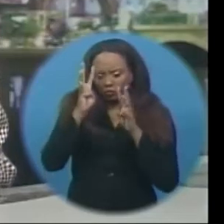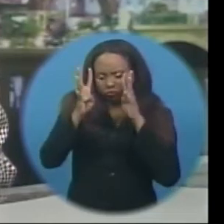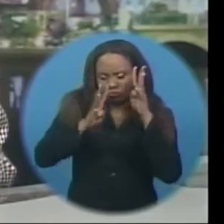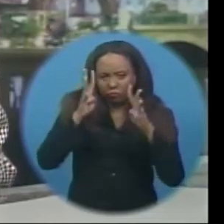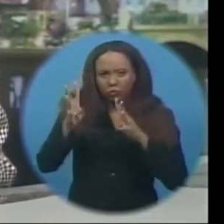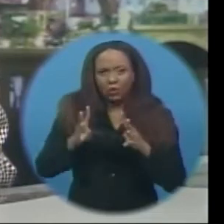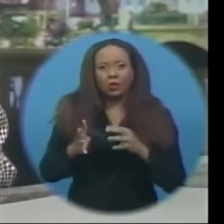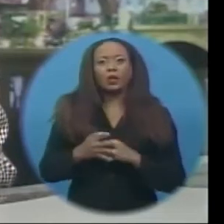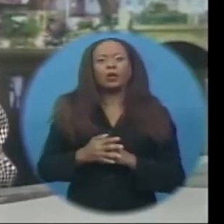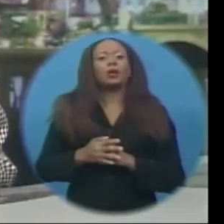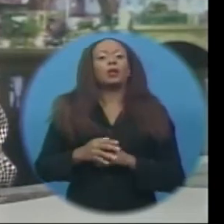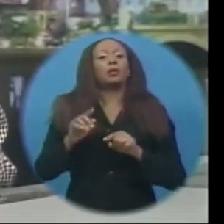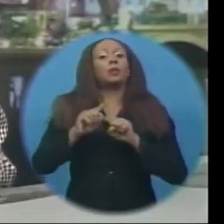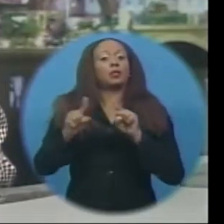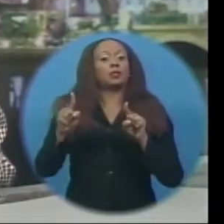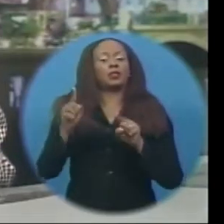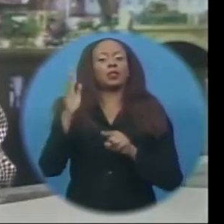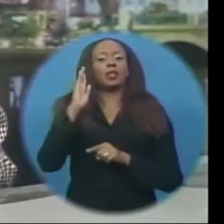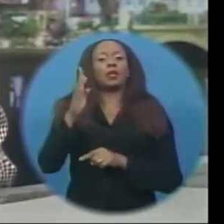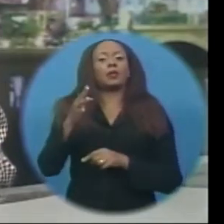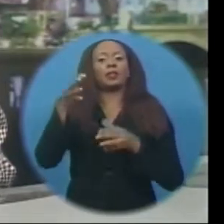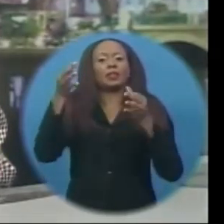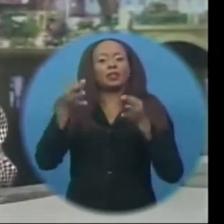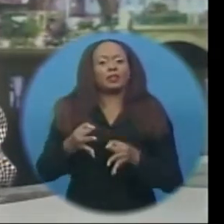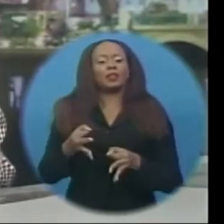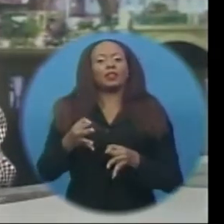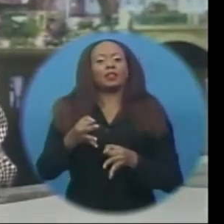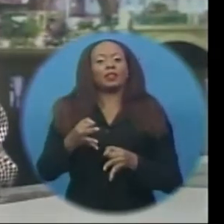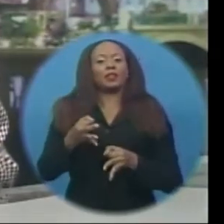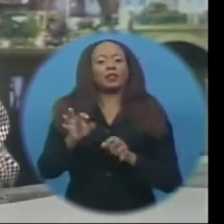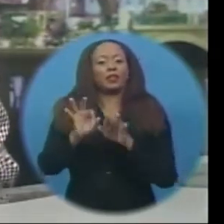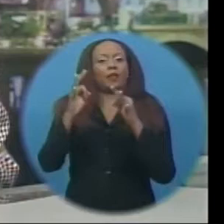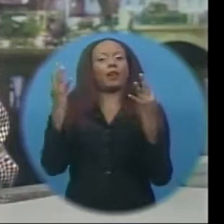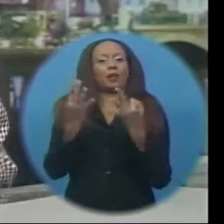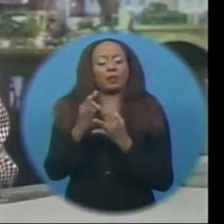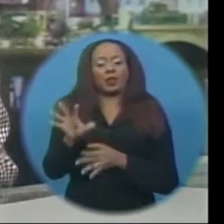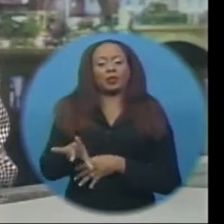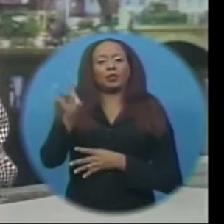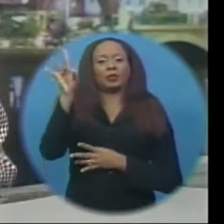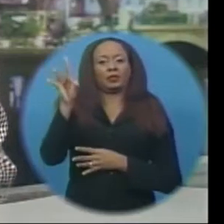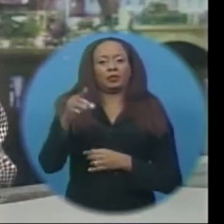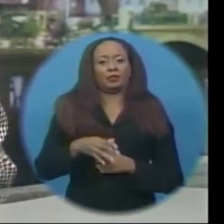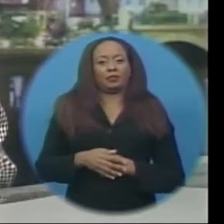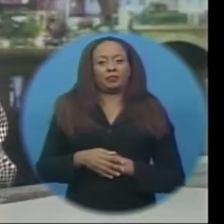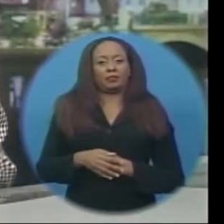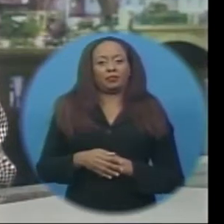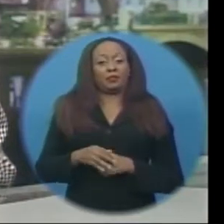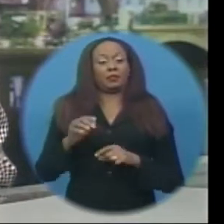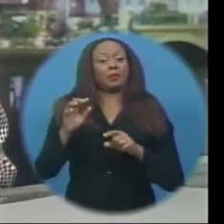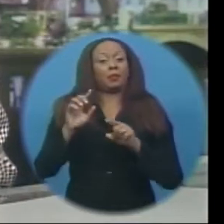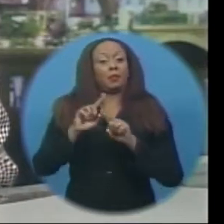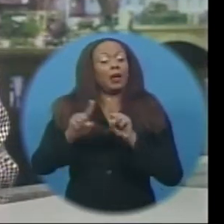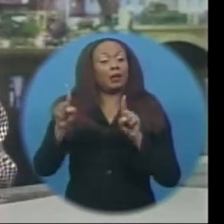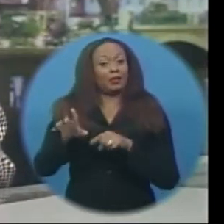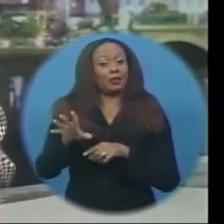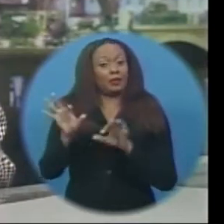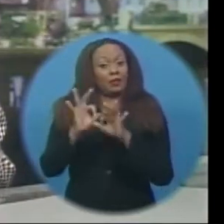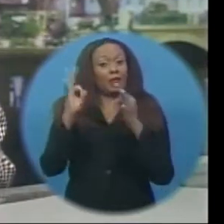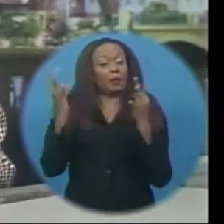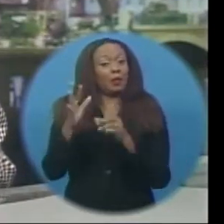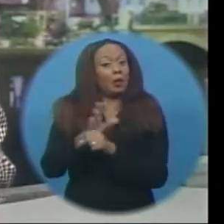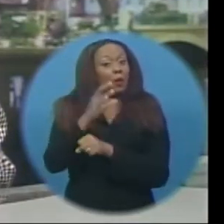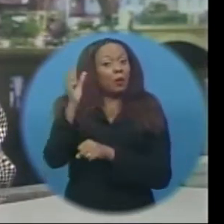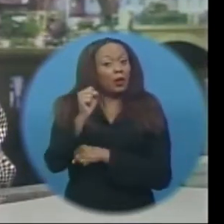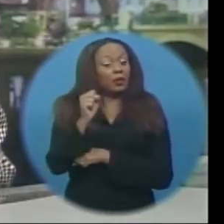the official announcement of the chosen family outside of their home. That family is made up of 7 people, and their home will